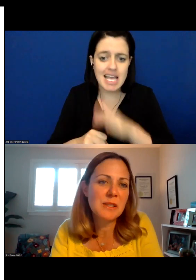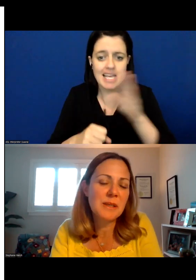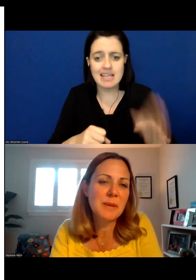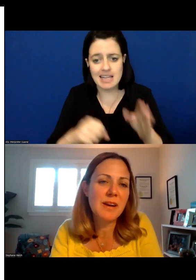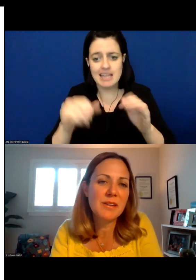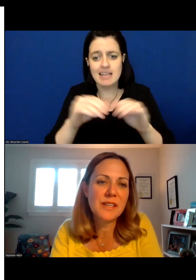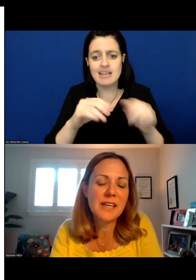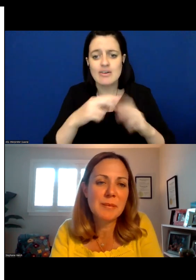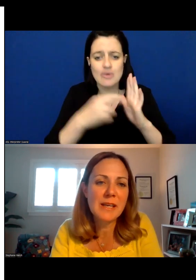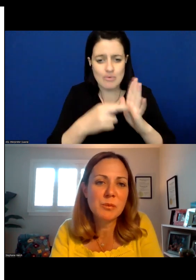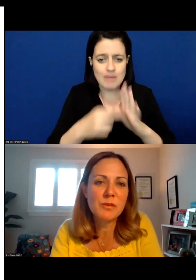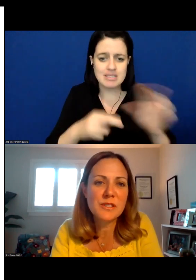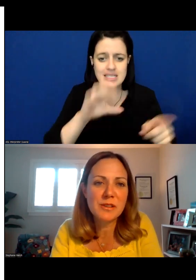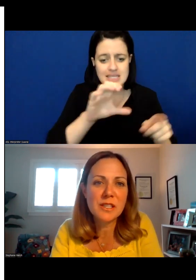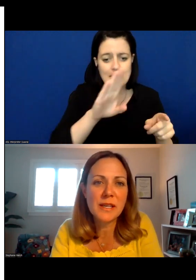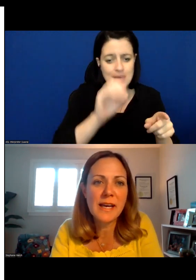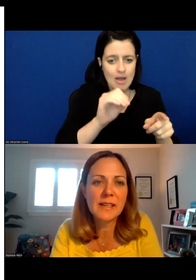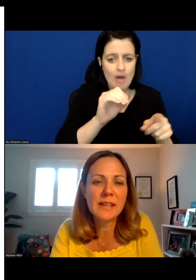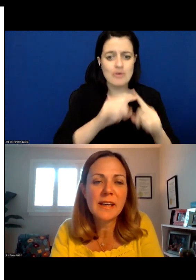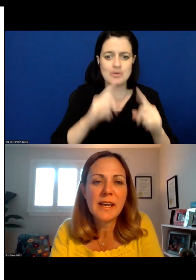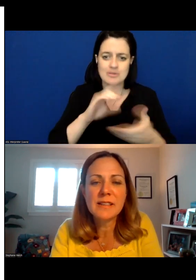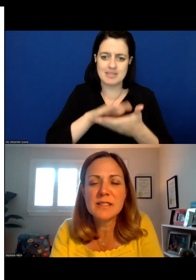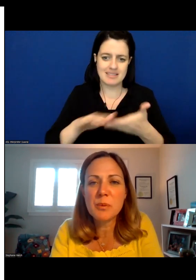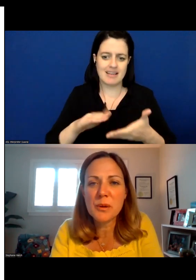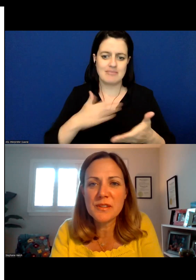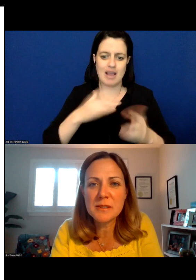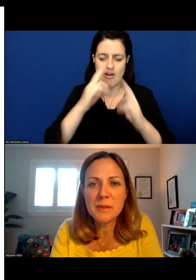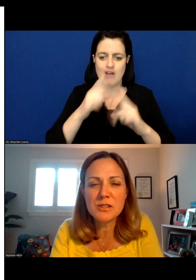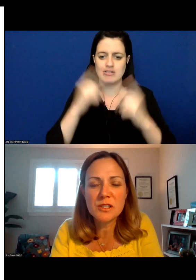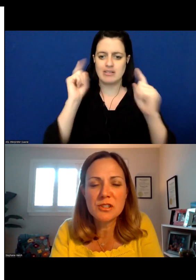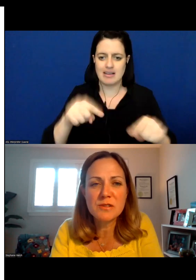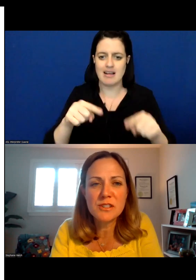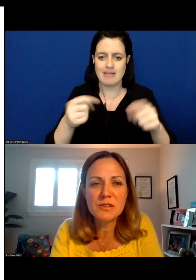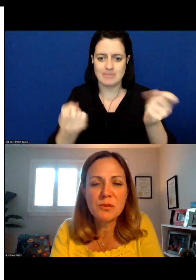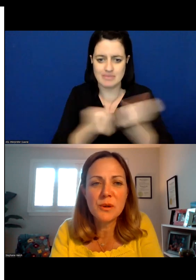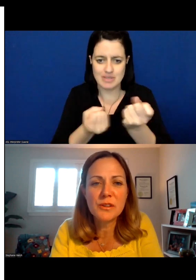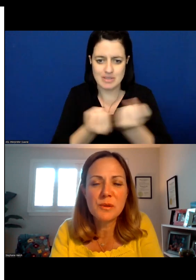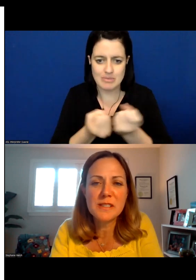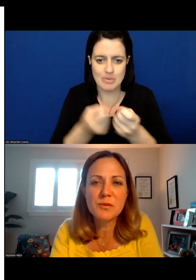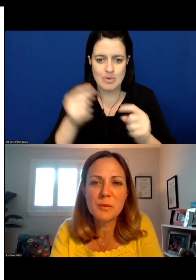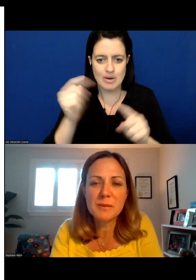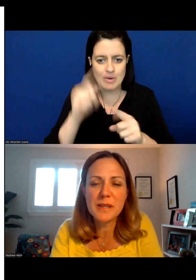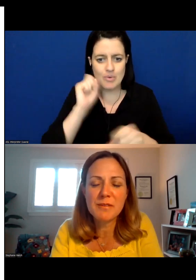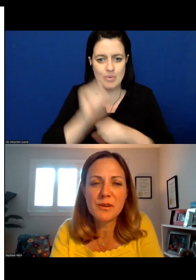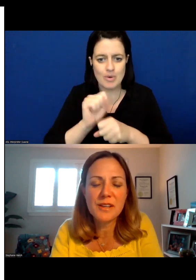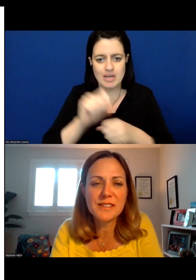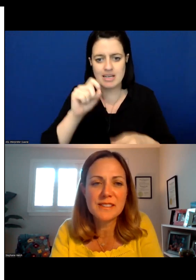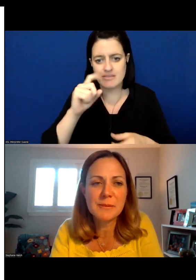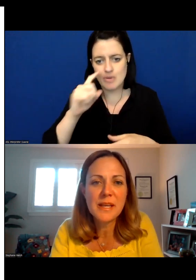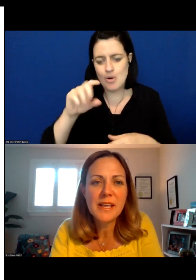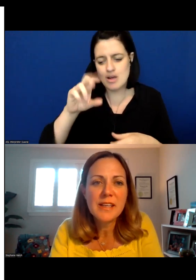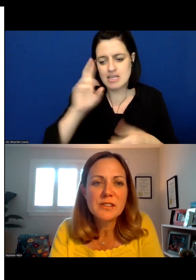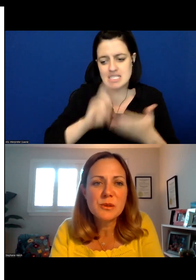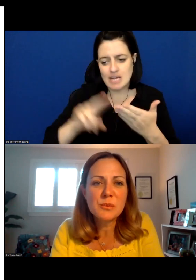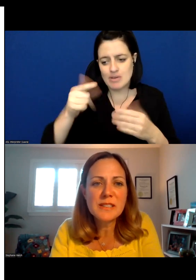it has really been my honor to come and work for Secretary Galley and to support this administration's vision for transforming the behavioral health